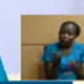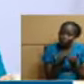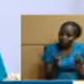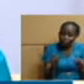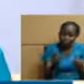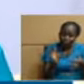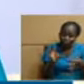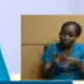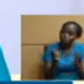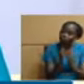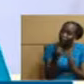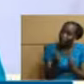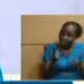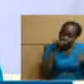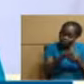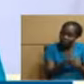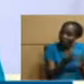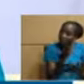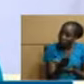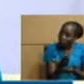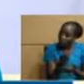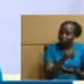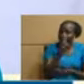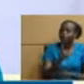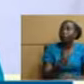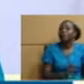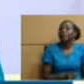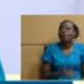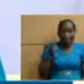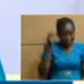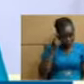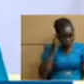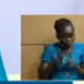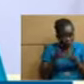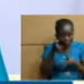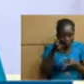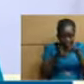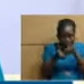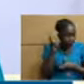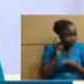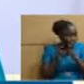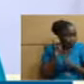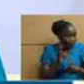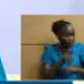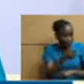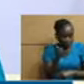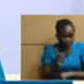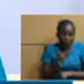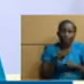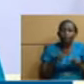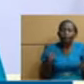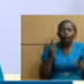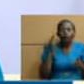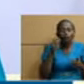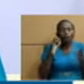into these documents? So I know they are listening and I know all this happens, But our